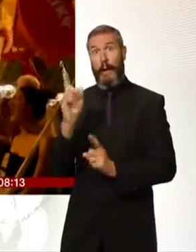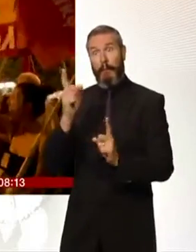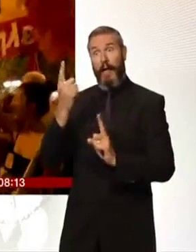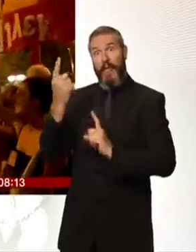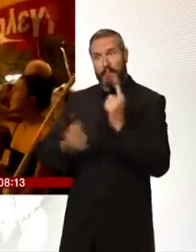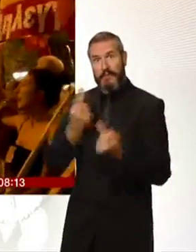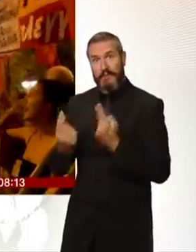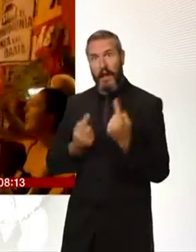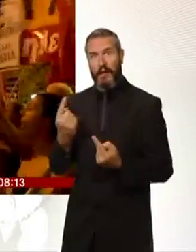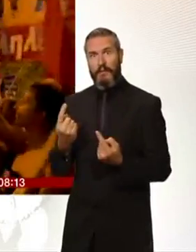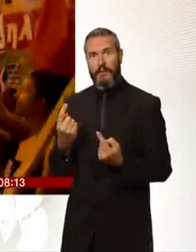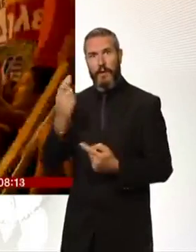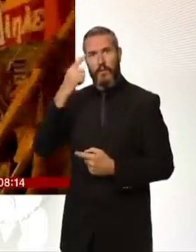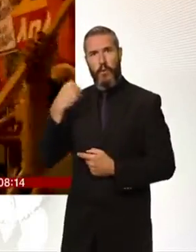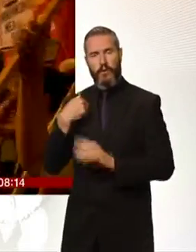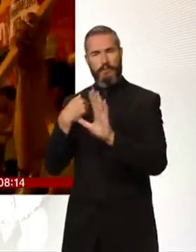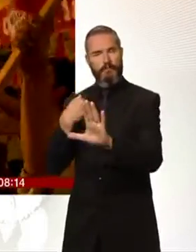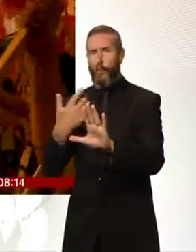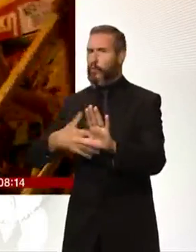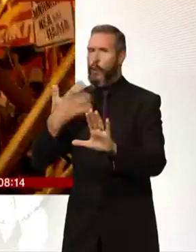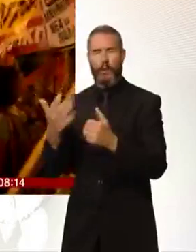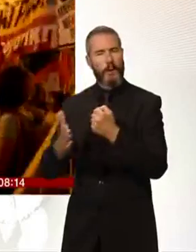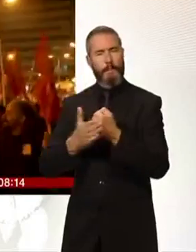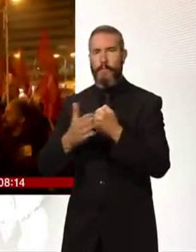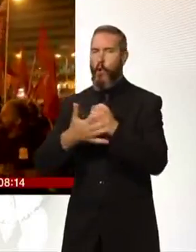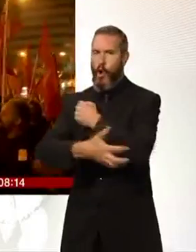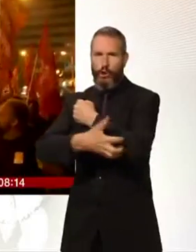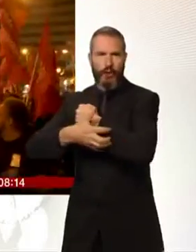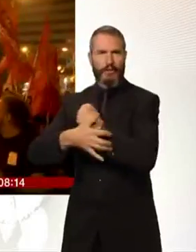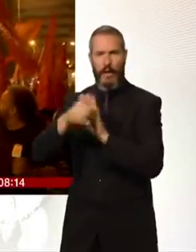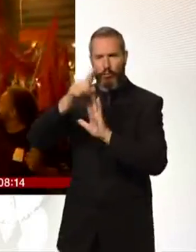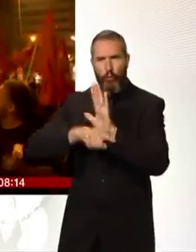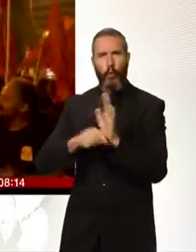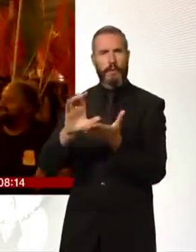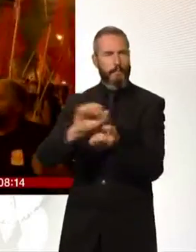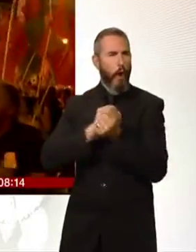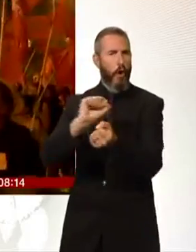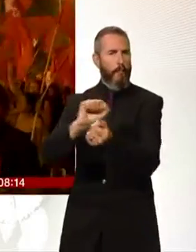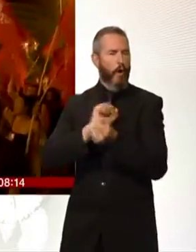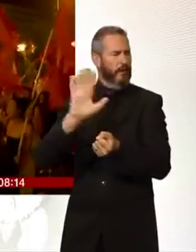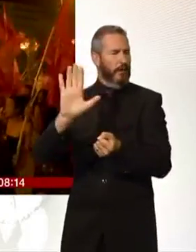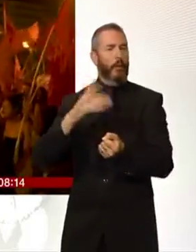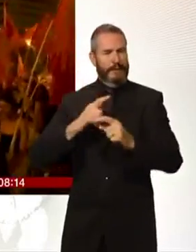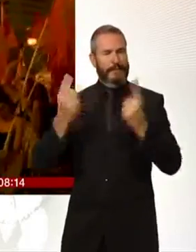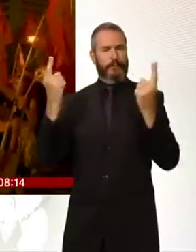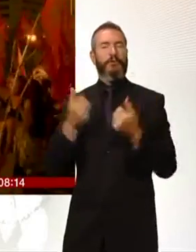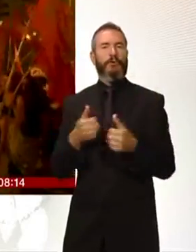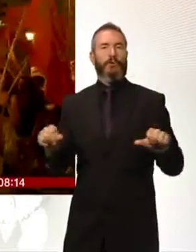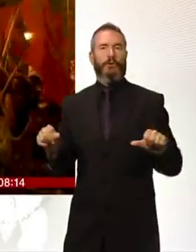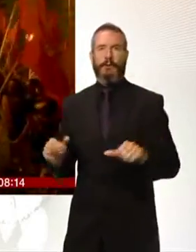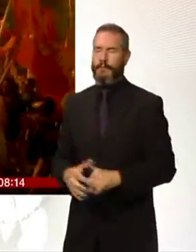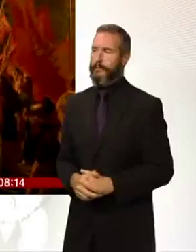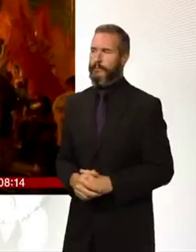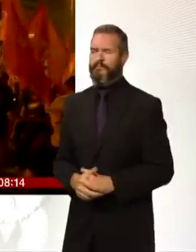people actually voted no to austerity, no to these measures. One quick question, Miranda, with you. You were with the IMF.